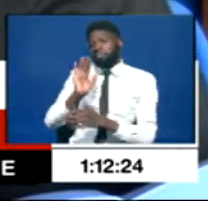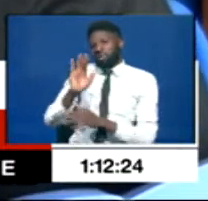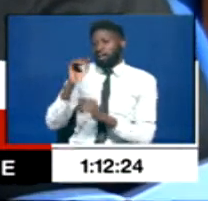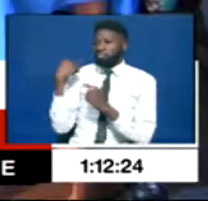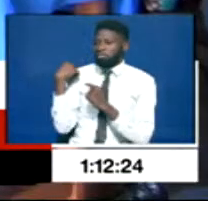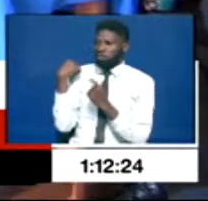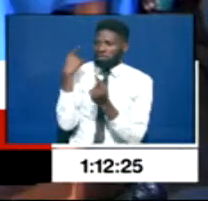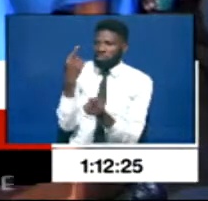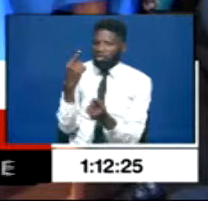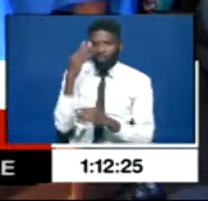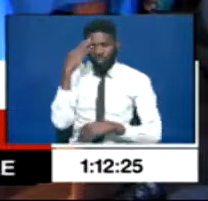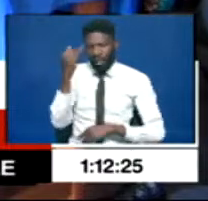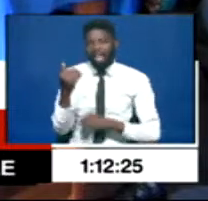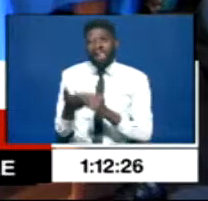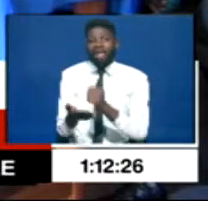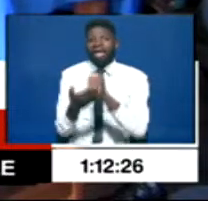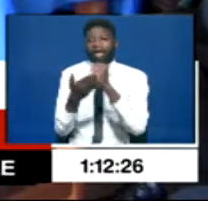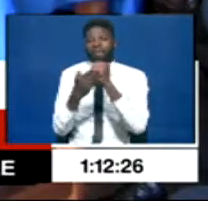economic path.